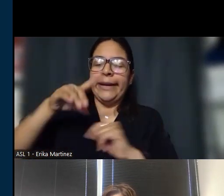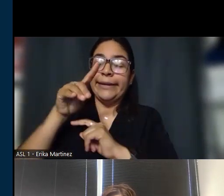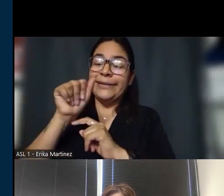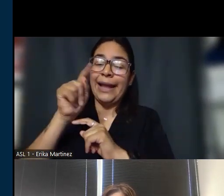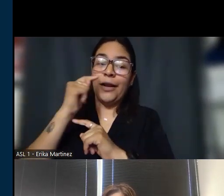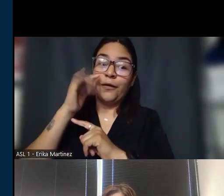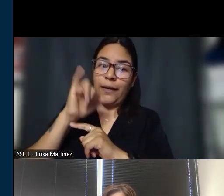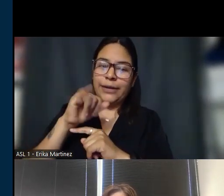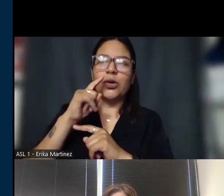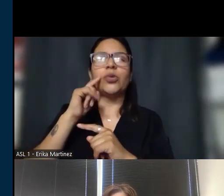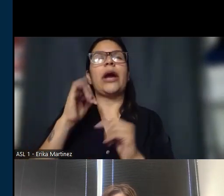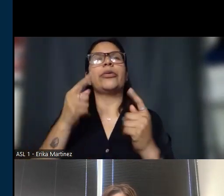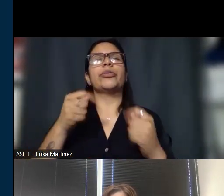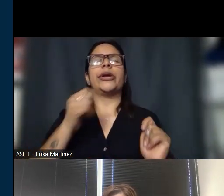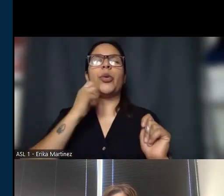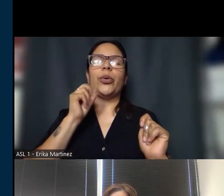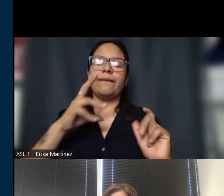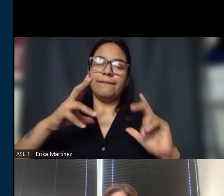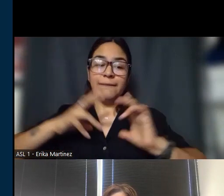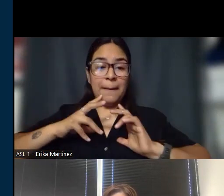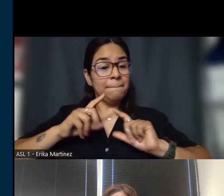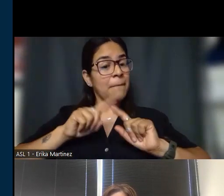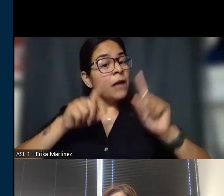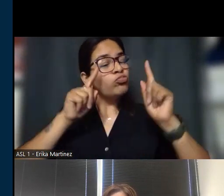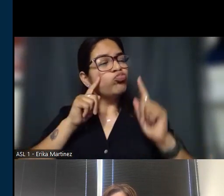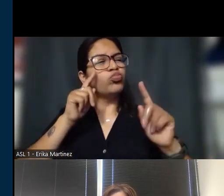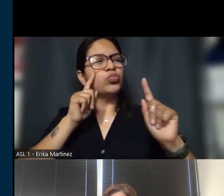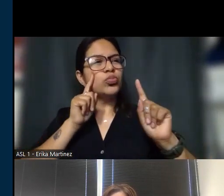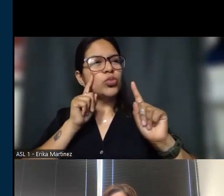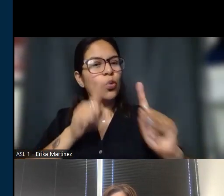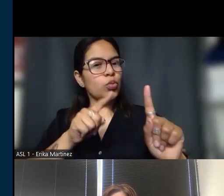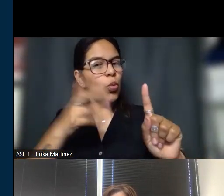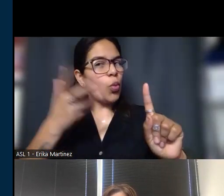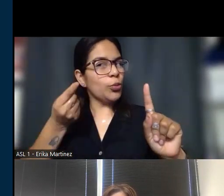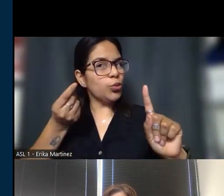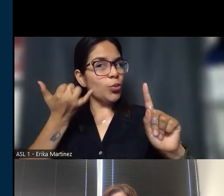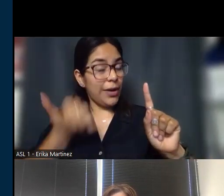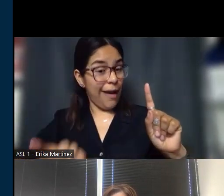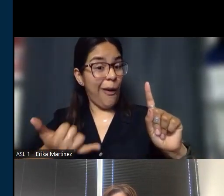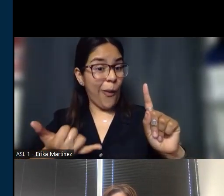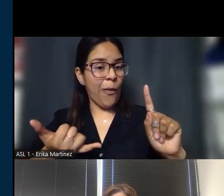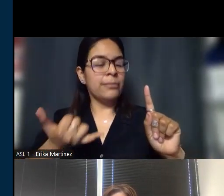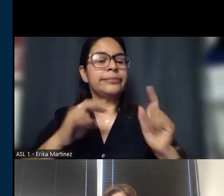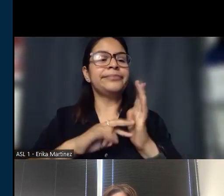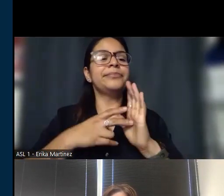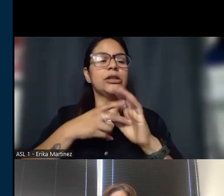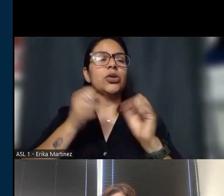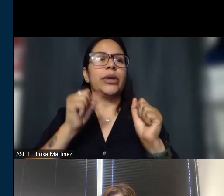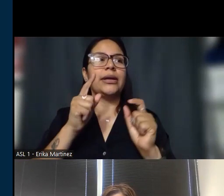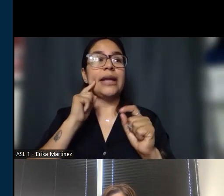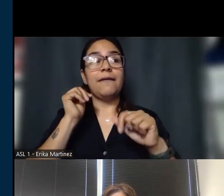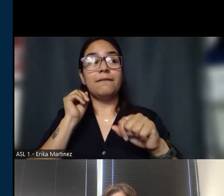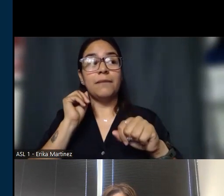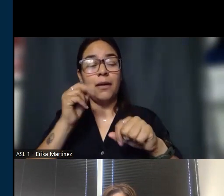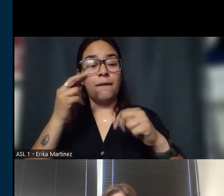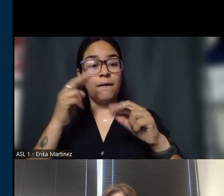decided to pivot to keep our eyes open for other understanding that the Judicial Council has just released an